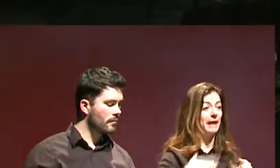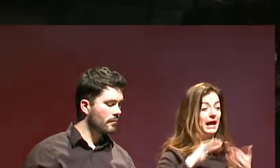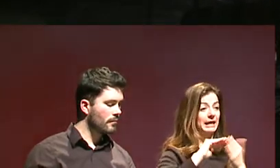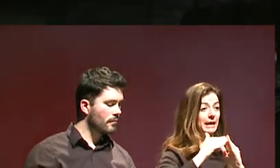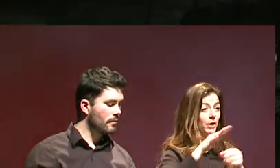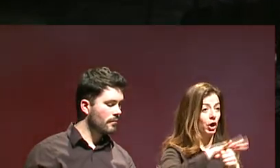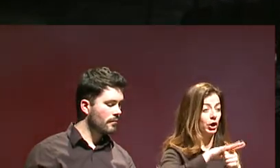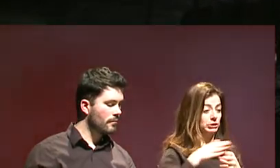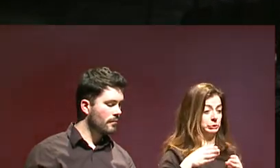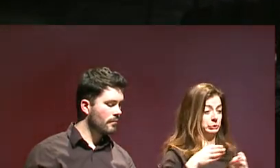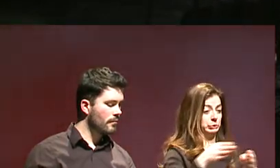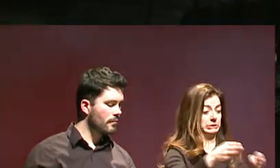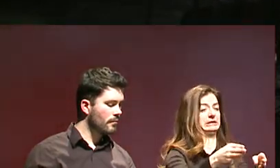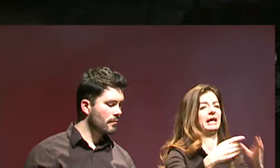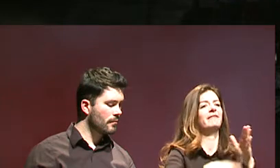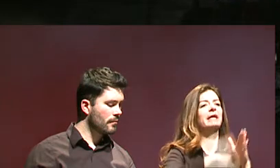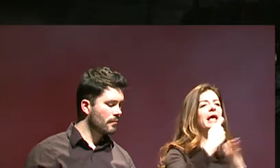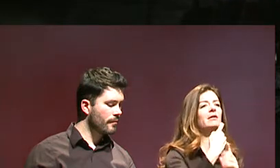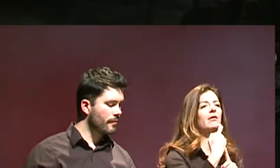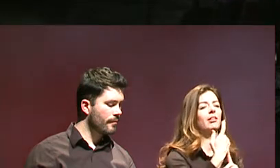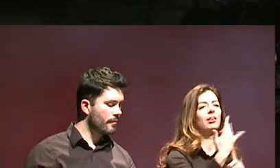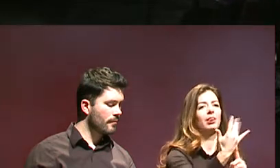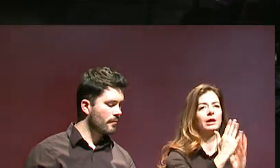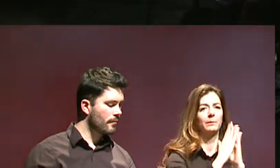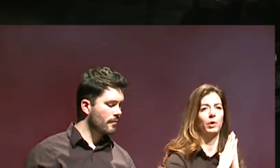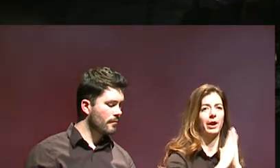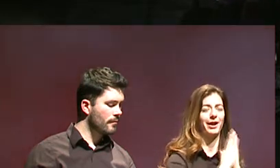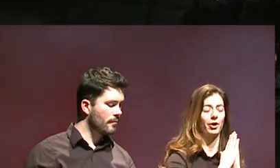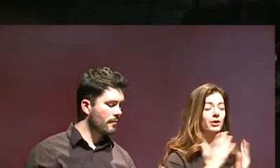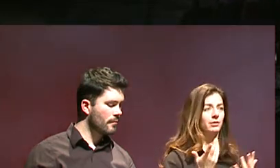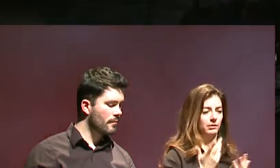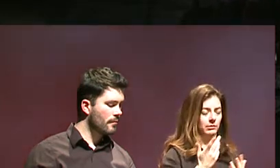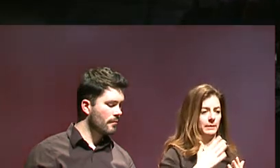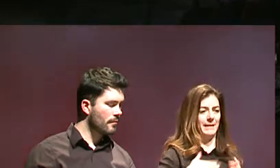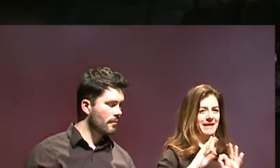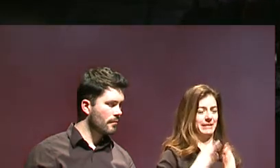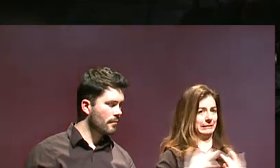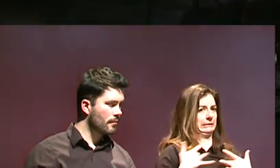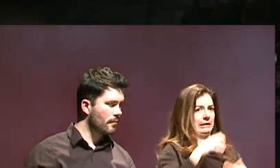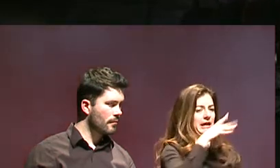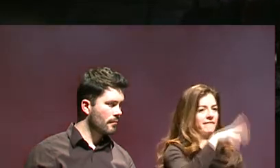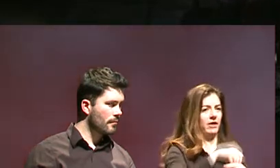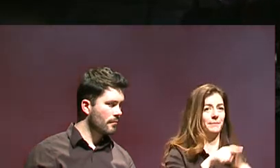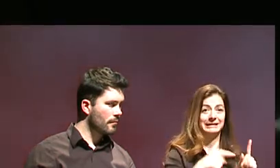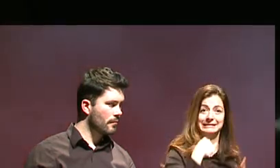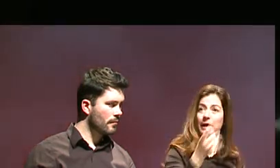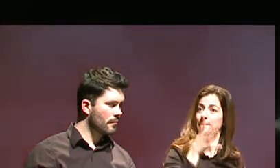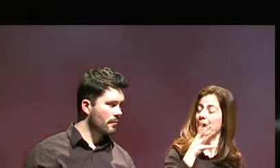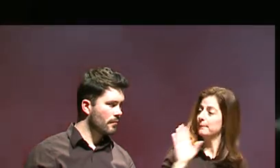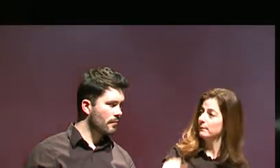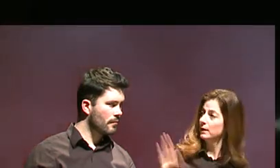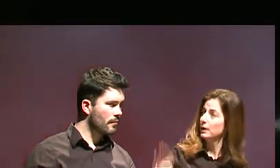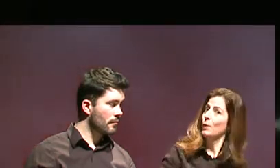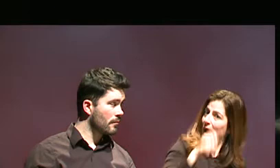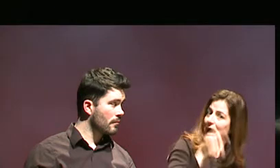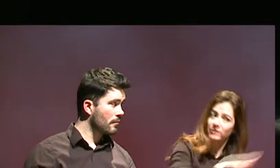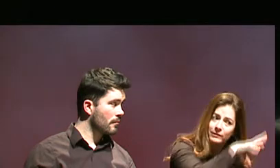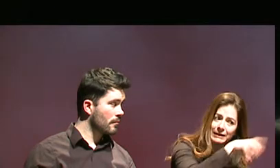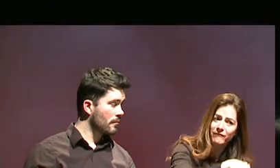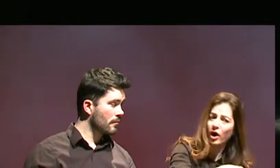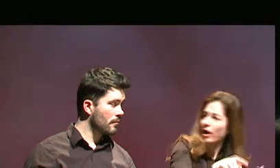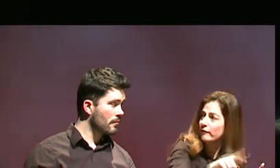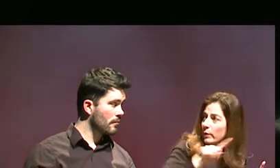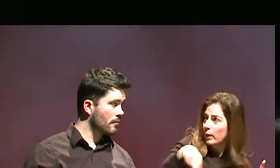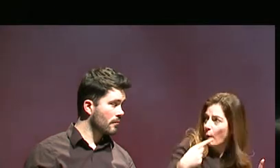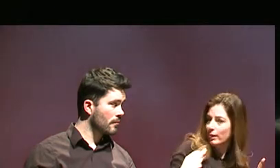My family doesn't usually participate in a lot of neighborhood activities. I tell my mom, "Mom, we have to do this. We're the